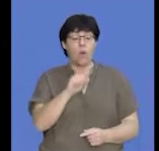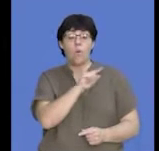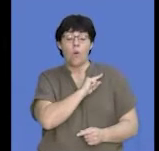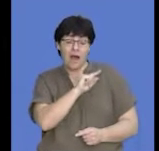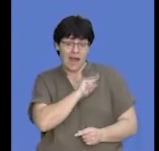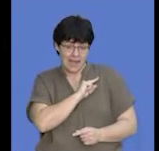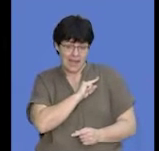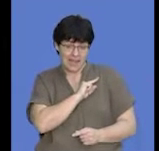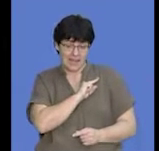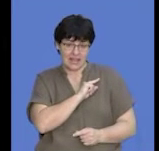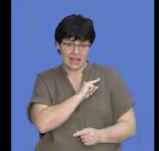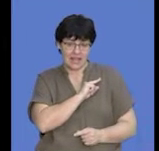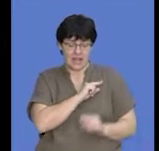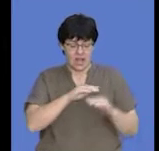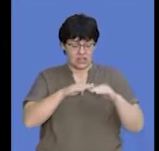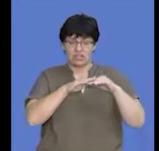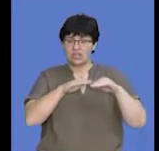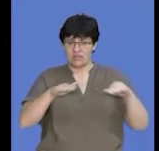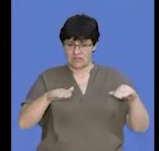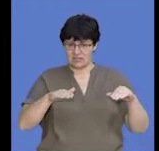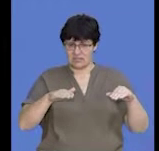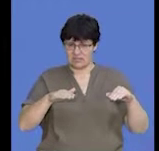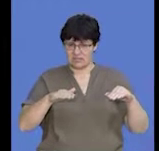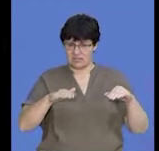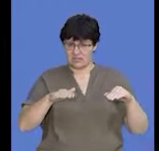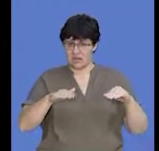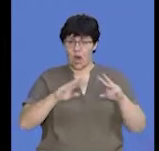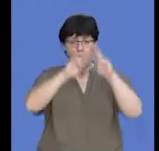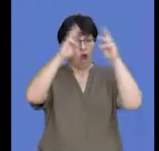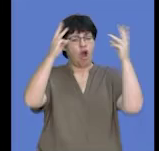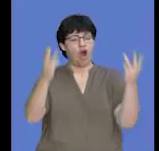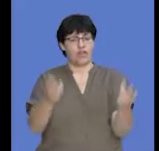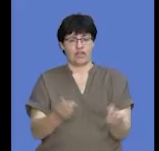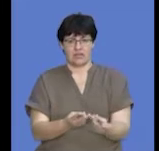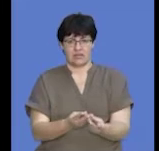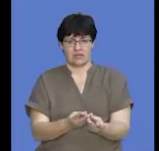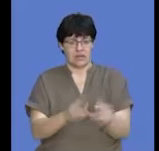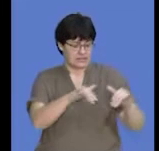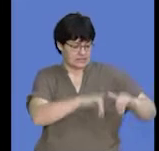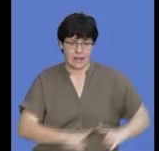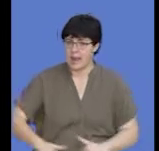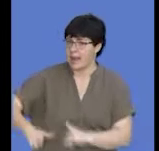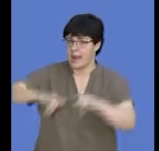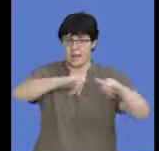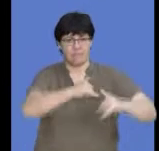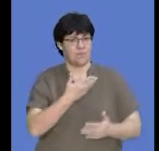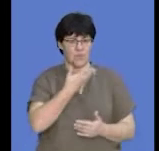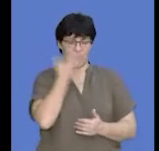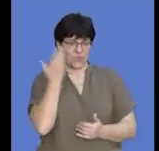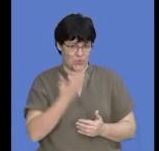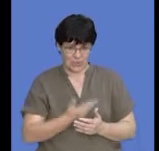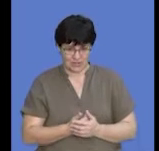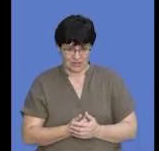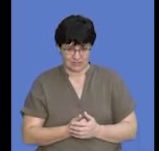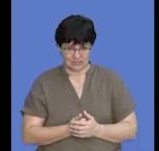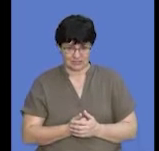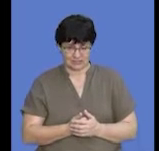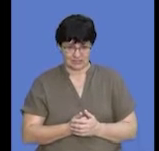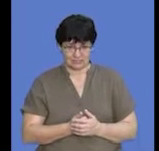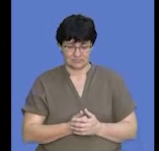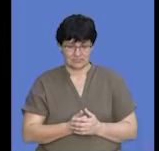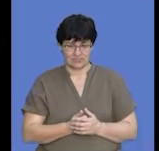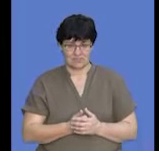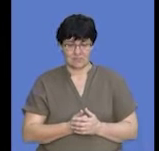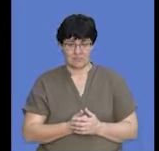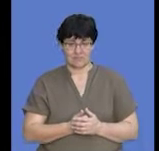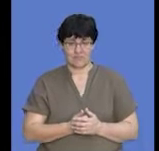the fact that surfaces, especially on the earth, are not uniform. When we say uniform, no surface is